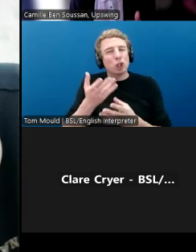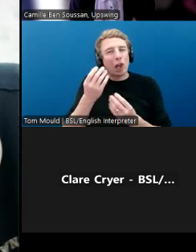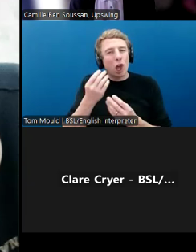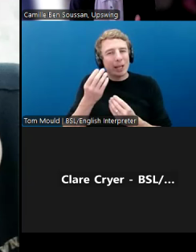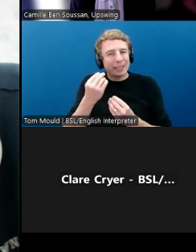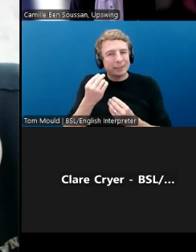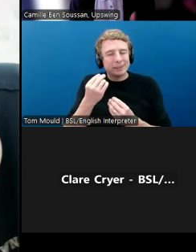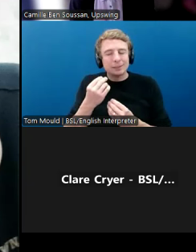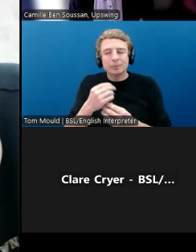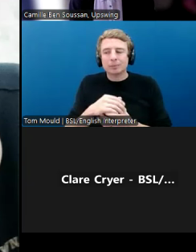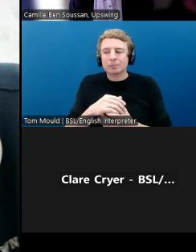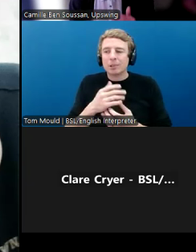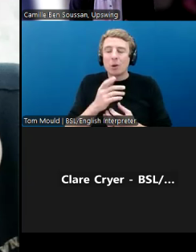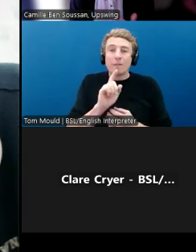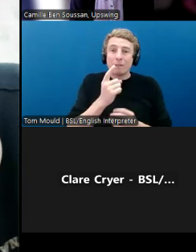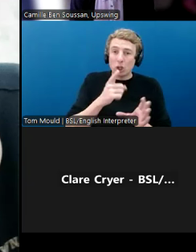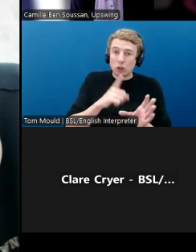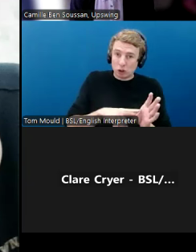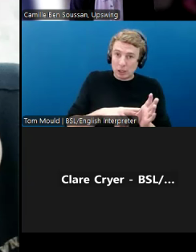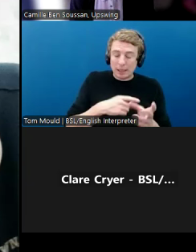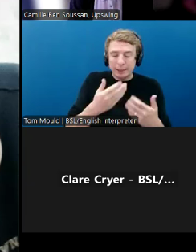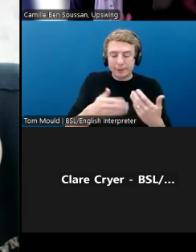after the first year and changed things and kind of